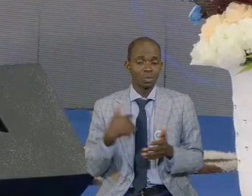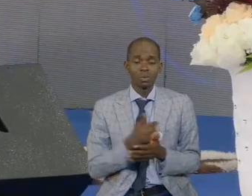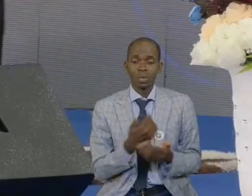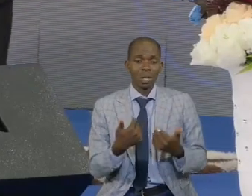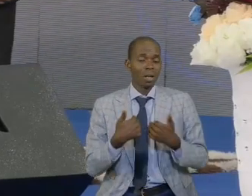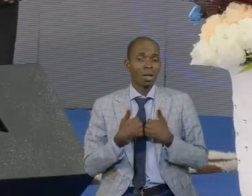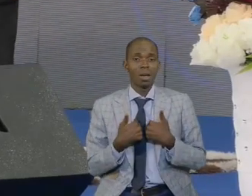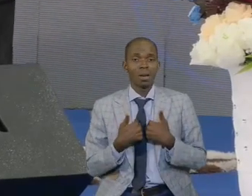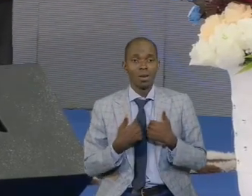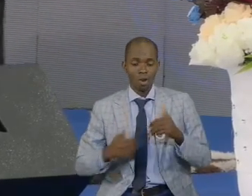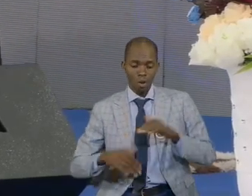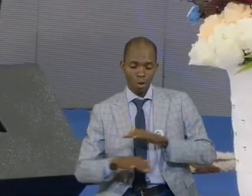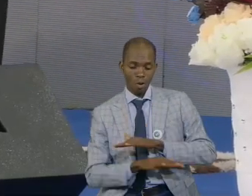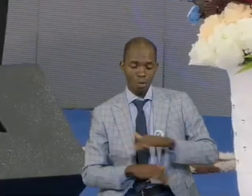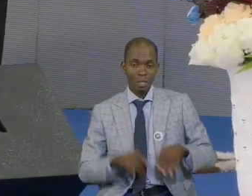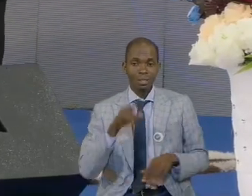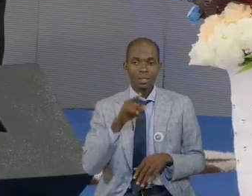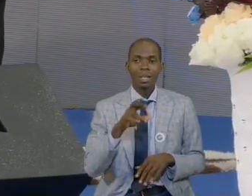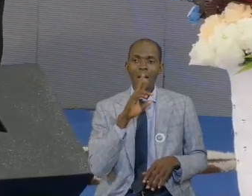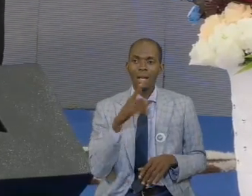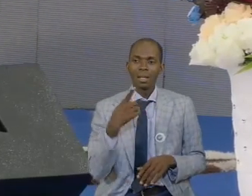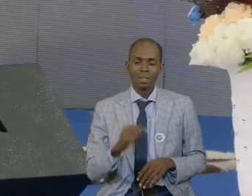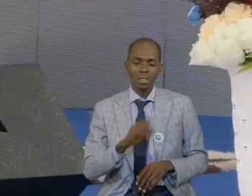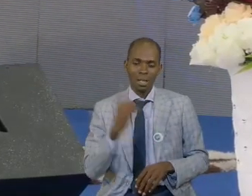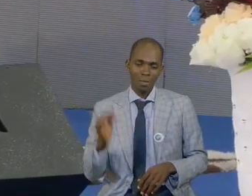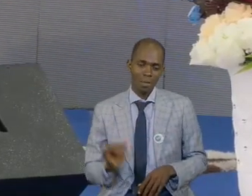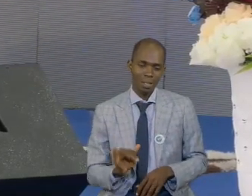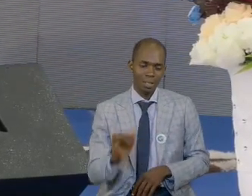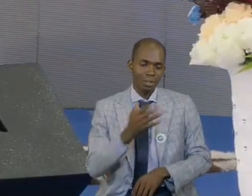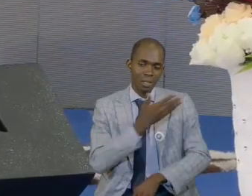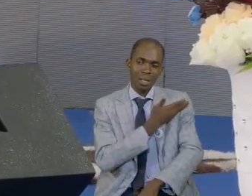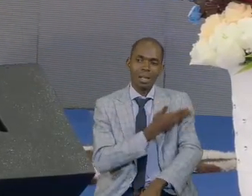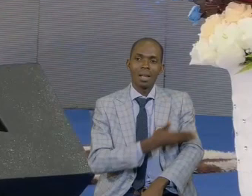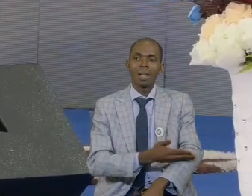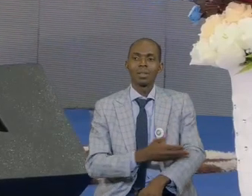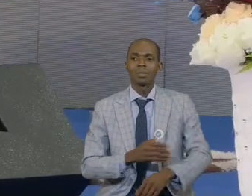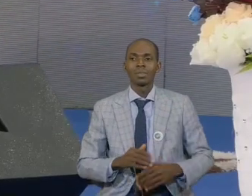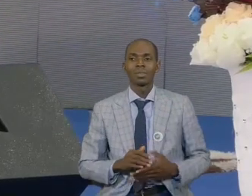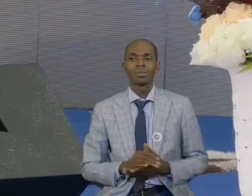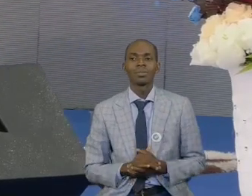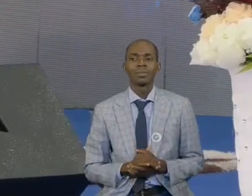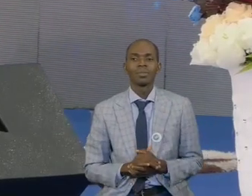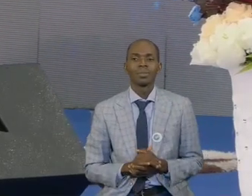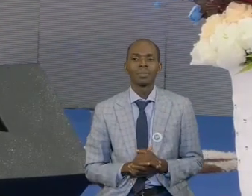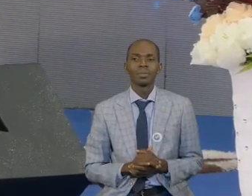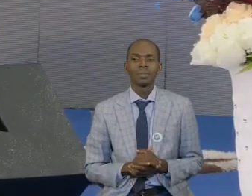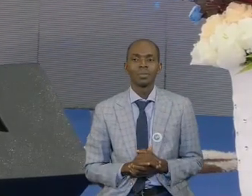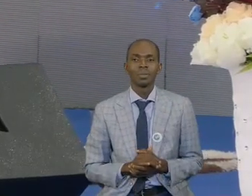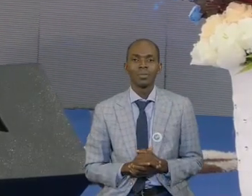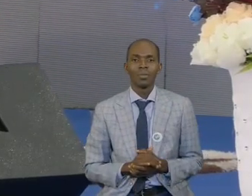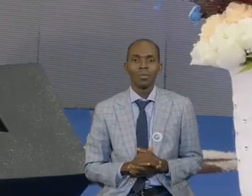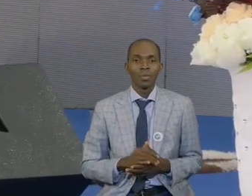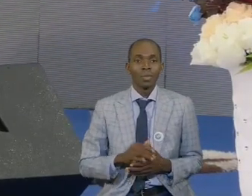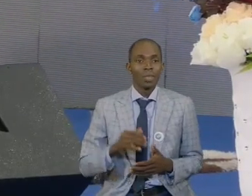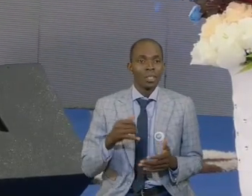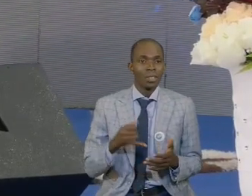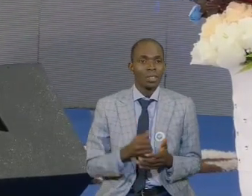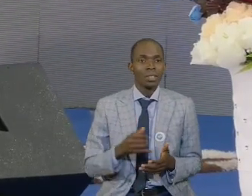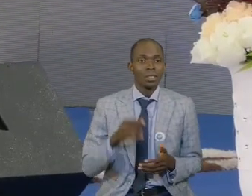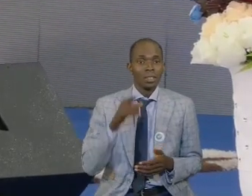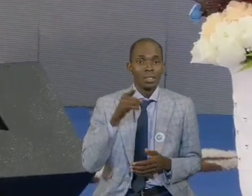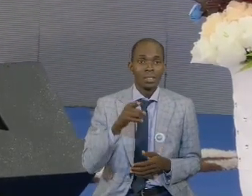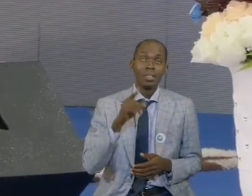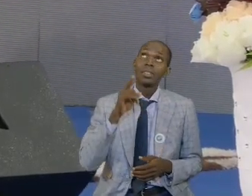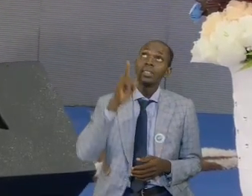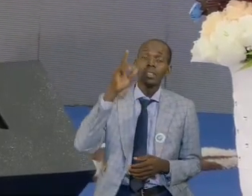Underneath thee are the everlasting arms. He shall thrust out the enemy